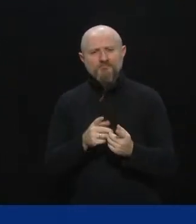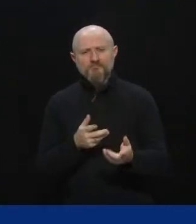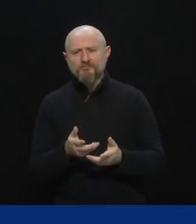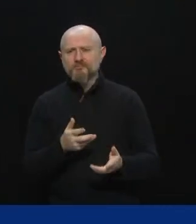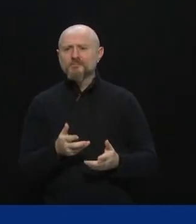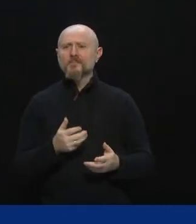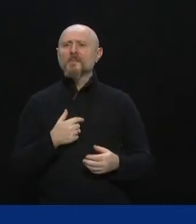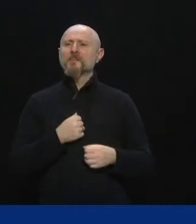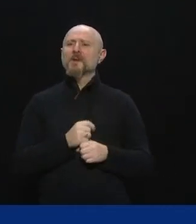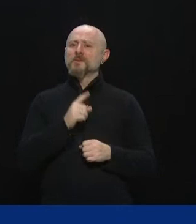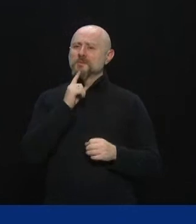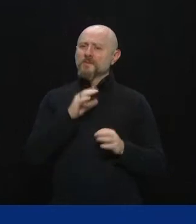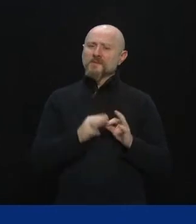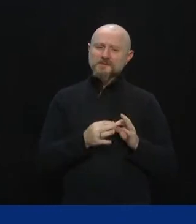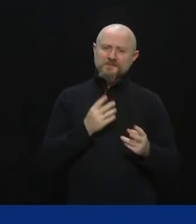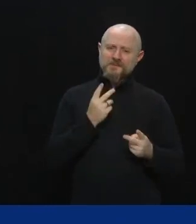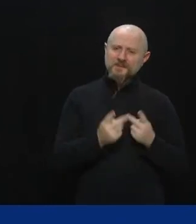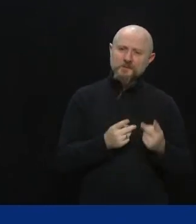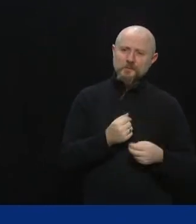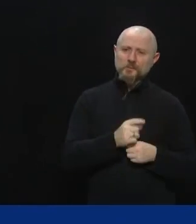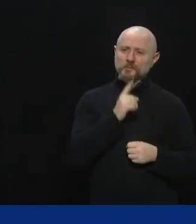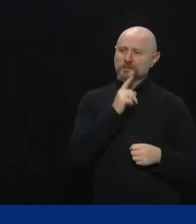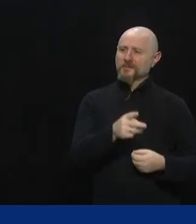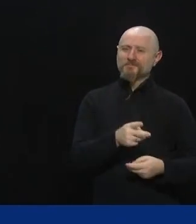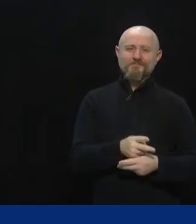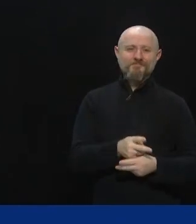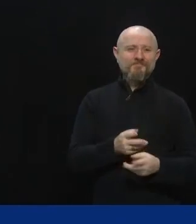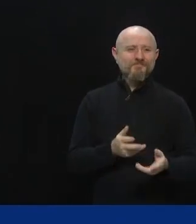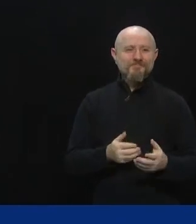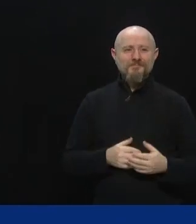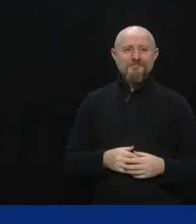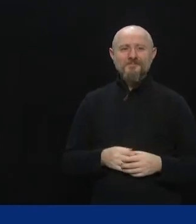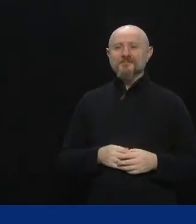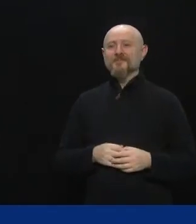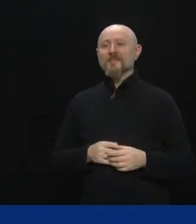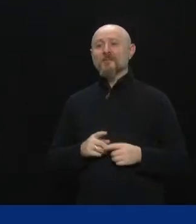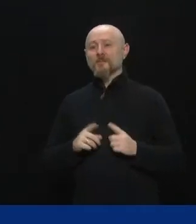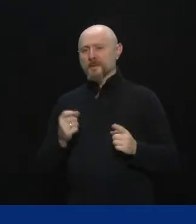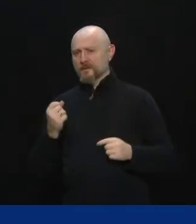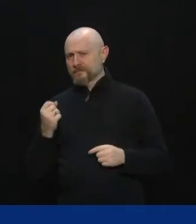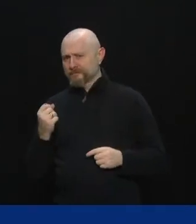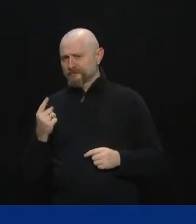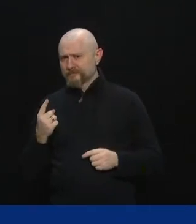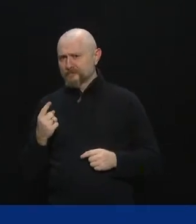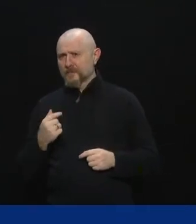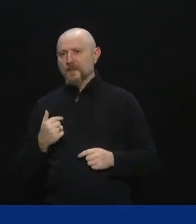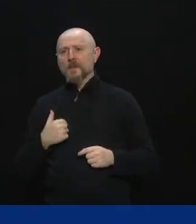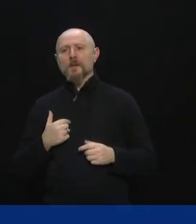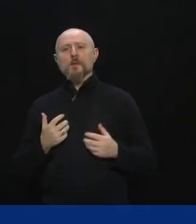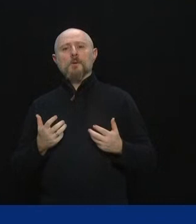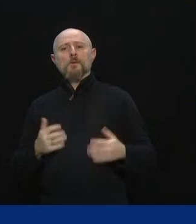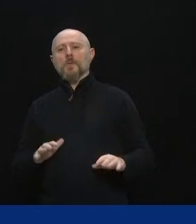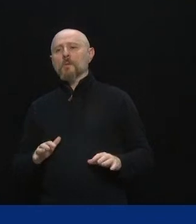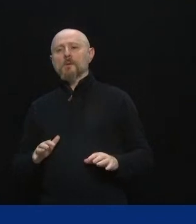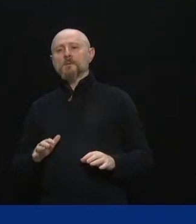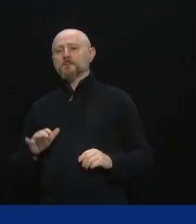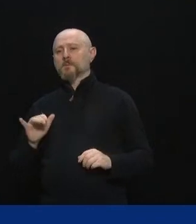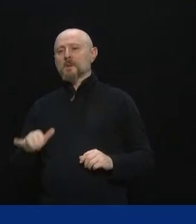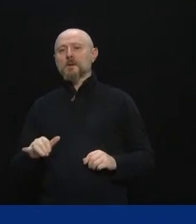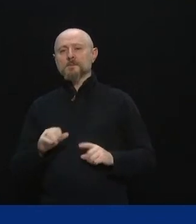making sure they're getting the highest quality care. We support that. But the last thing we want to do is create a